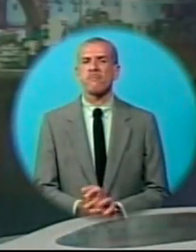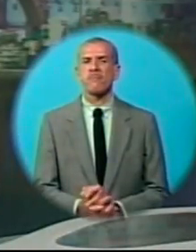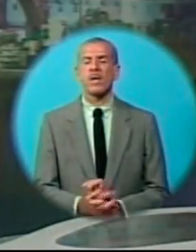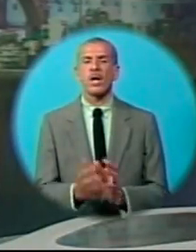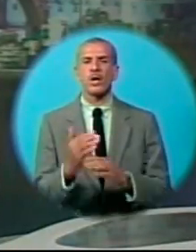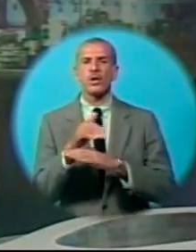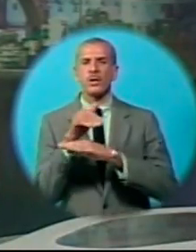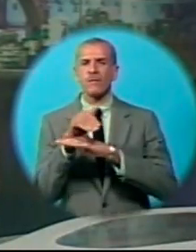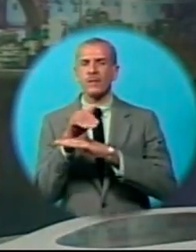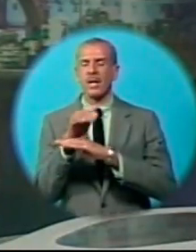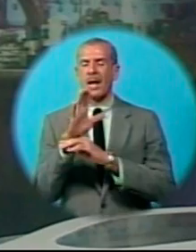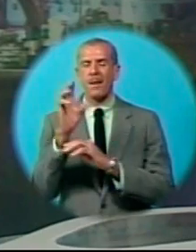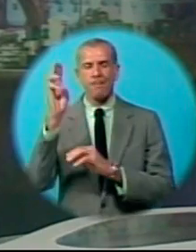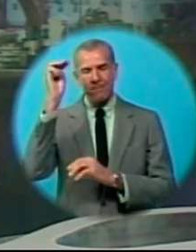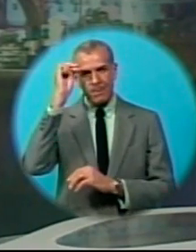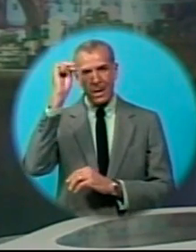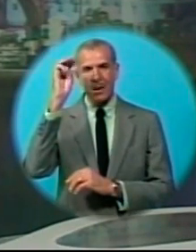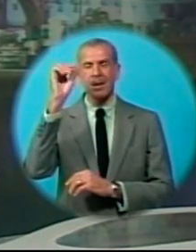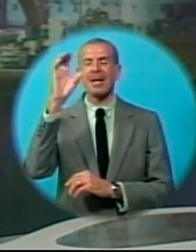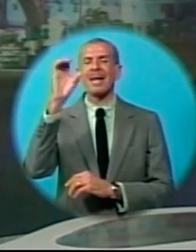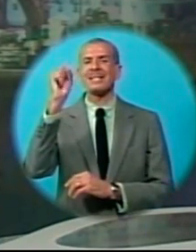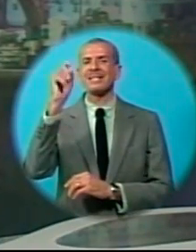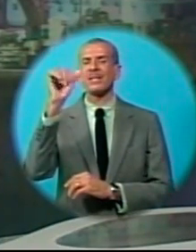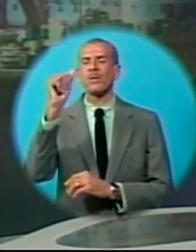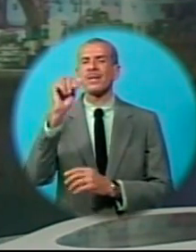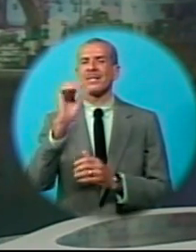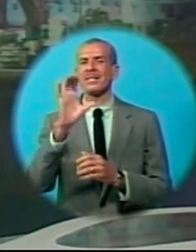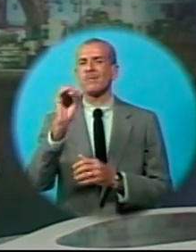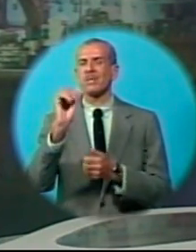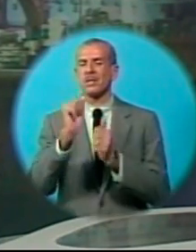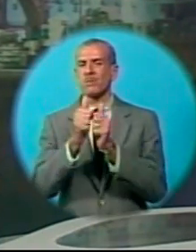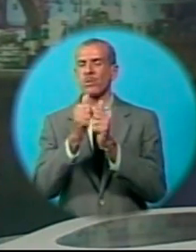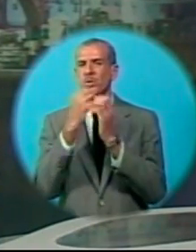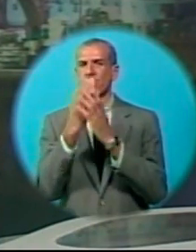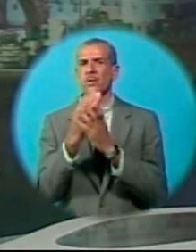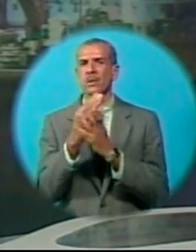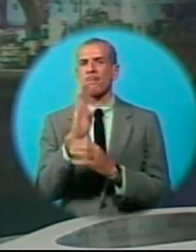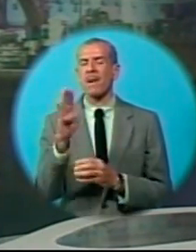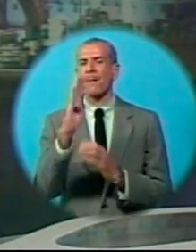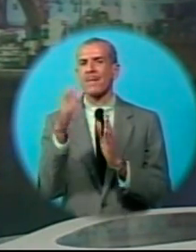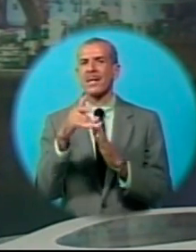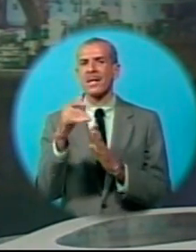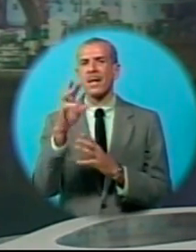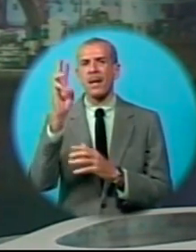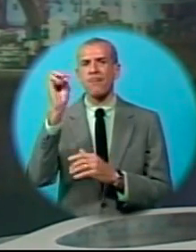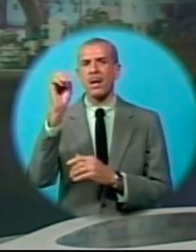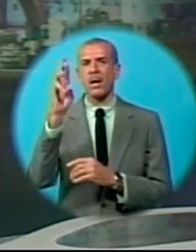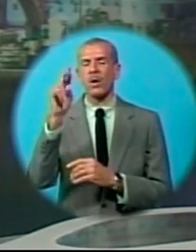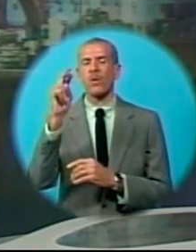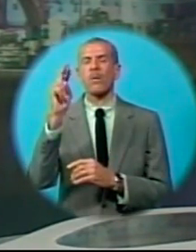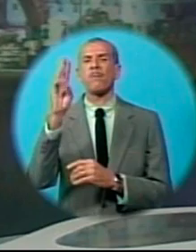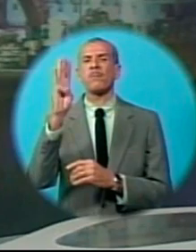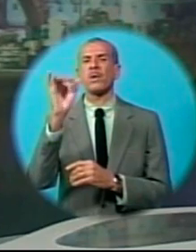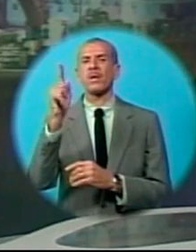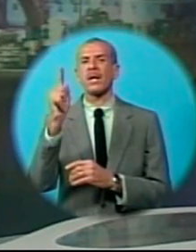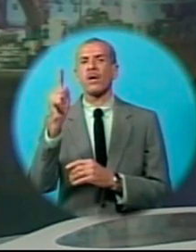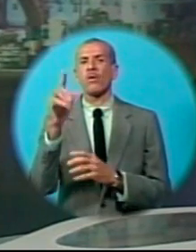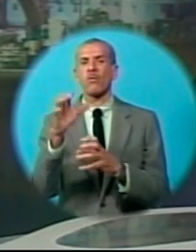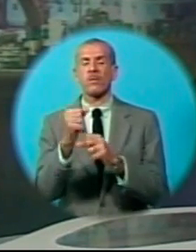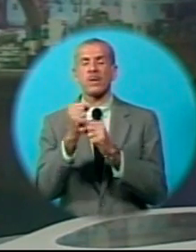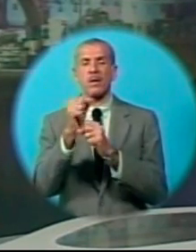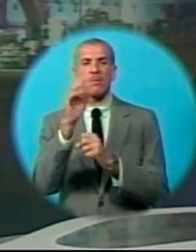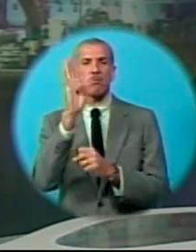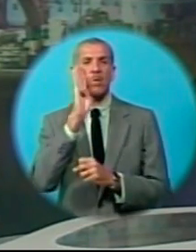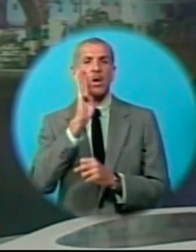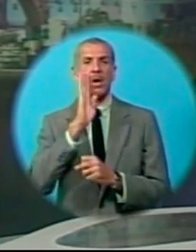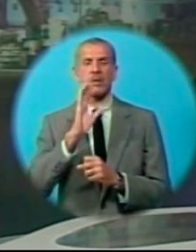Good evening, I am Mark Seal with your CBC Sports World. Barbadian Mario Burke captured bronze in the men's 100 meters final